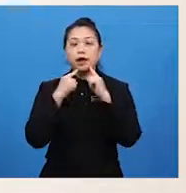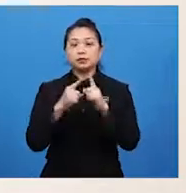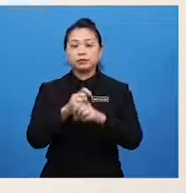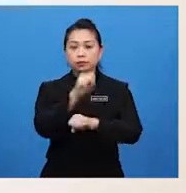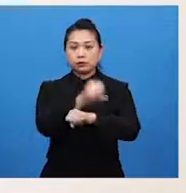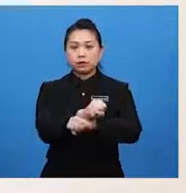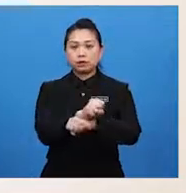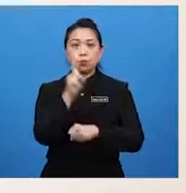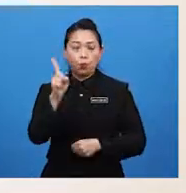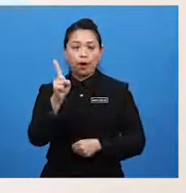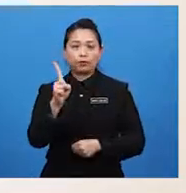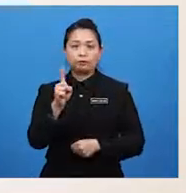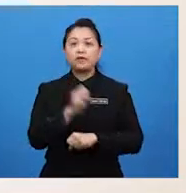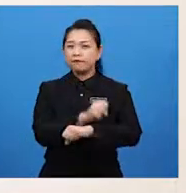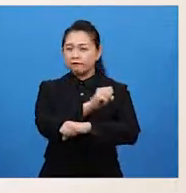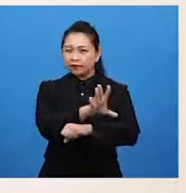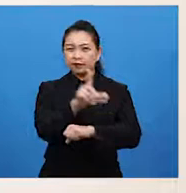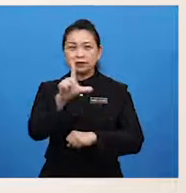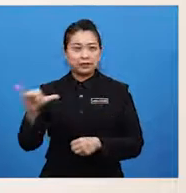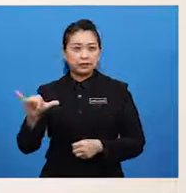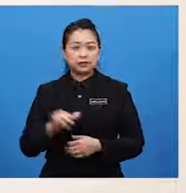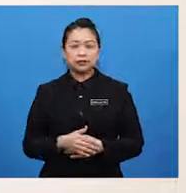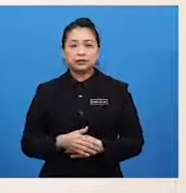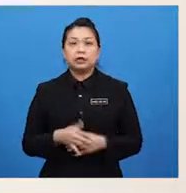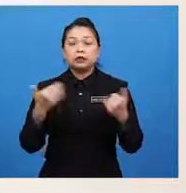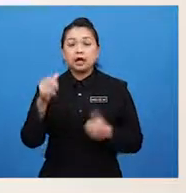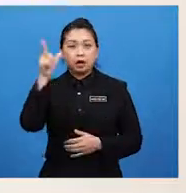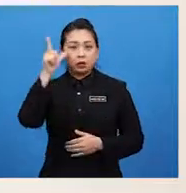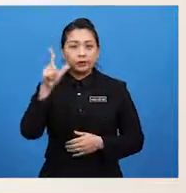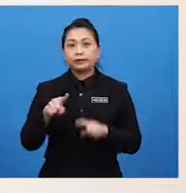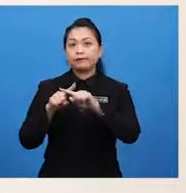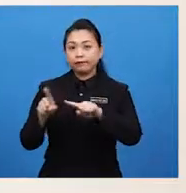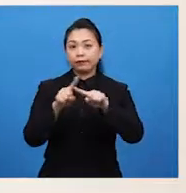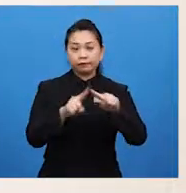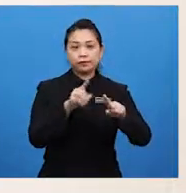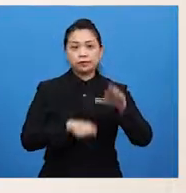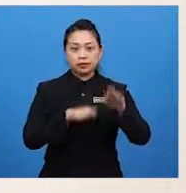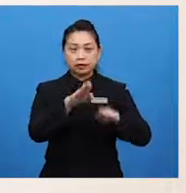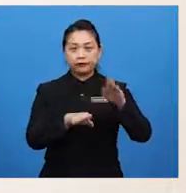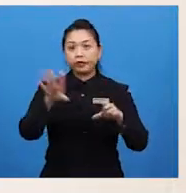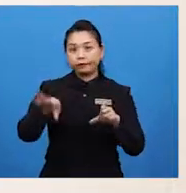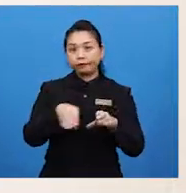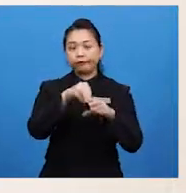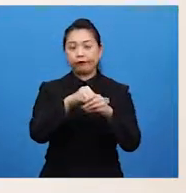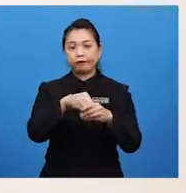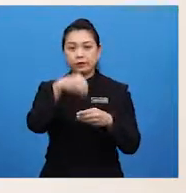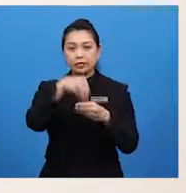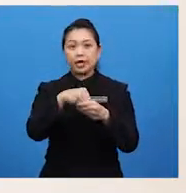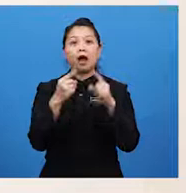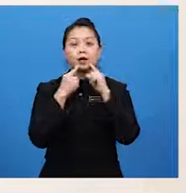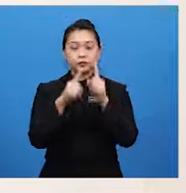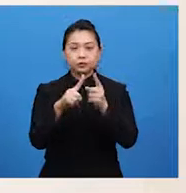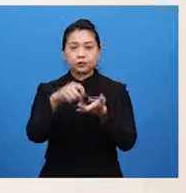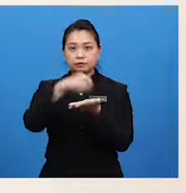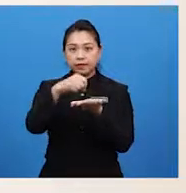1 effectively. Let's look at different steps involved in answering the